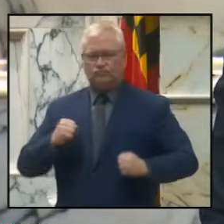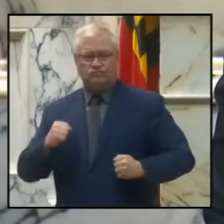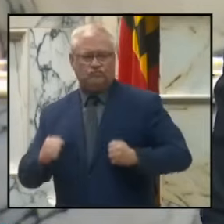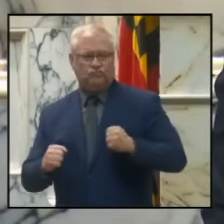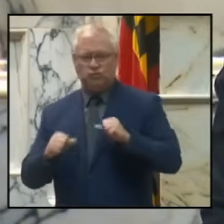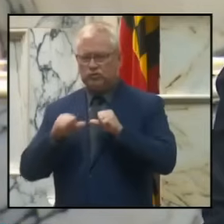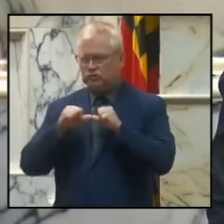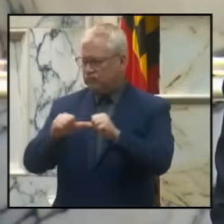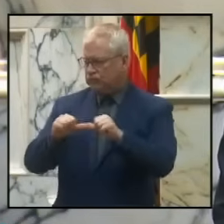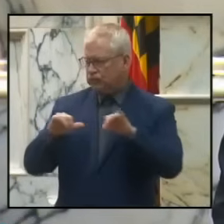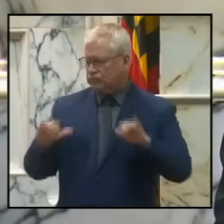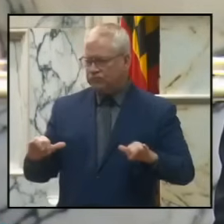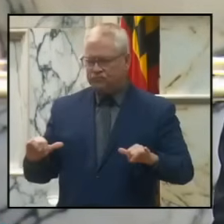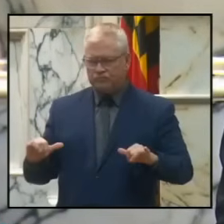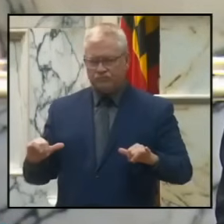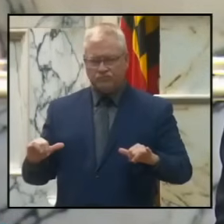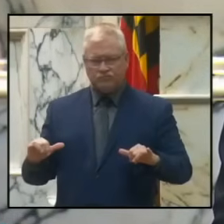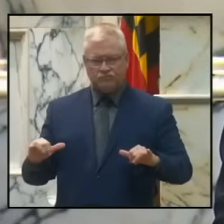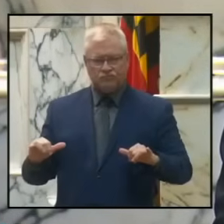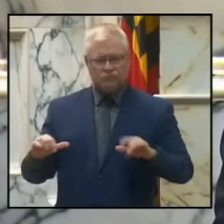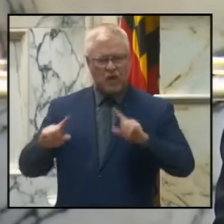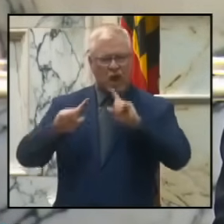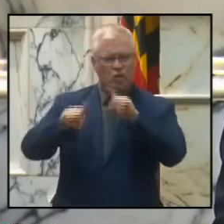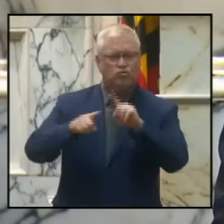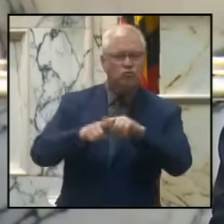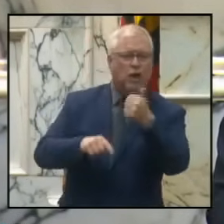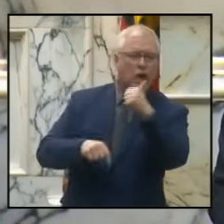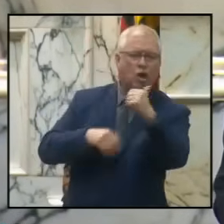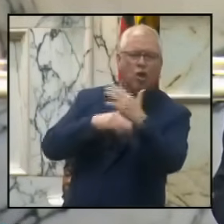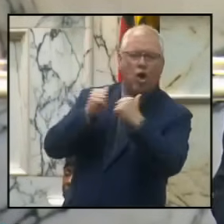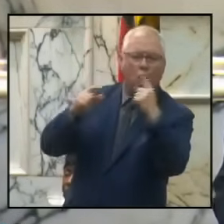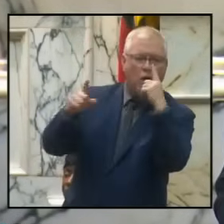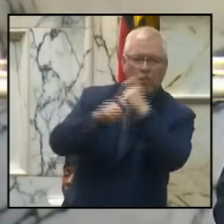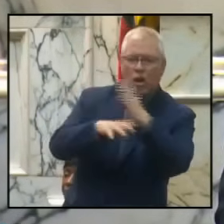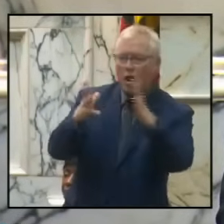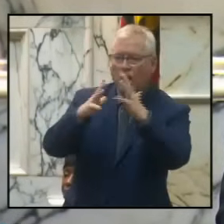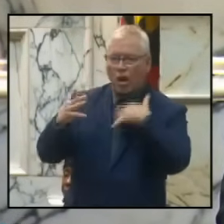answer the call when crisis comes. And not with fear,